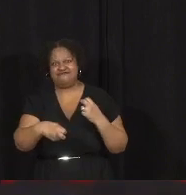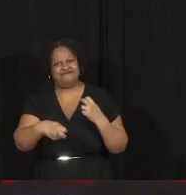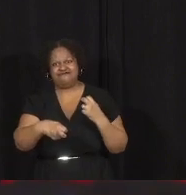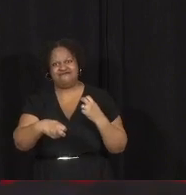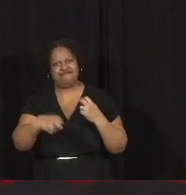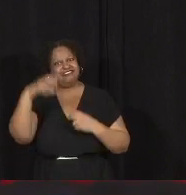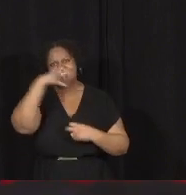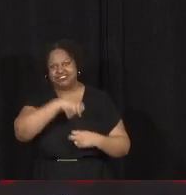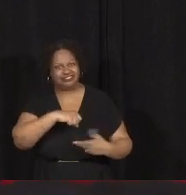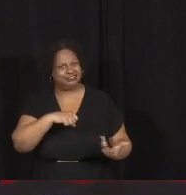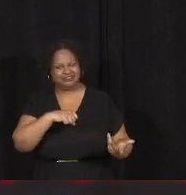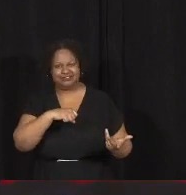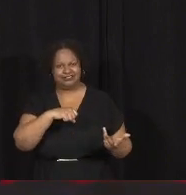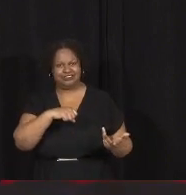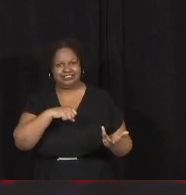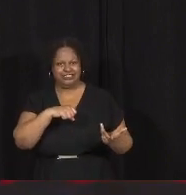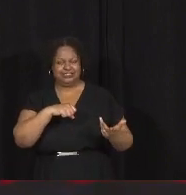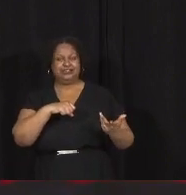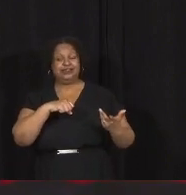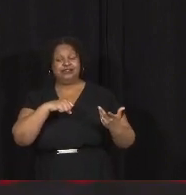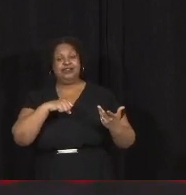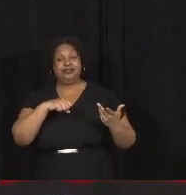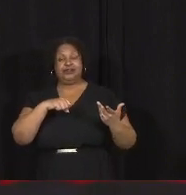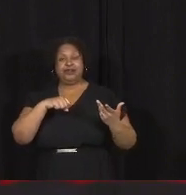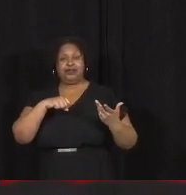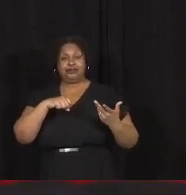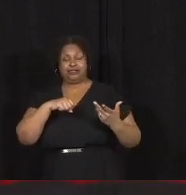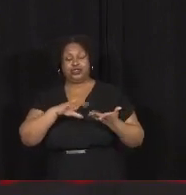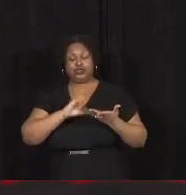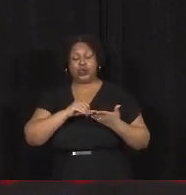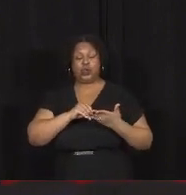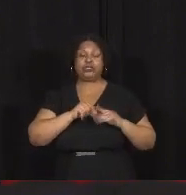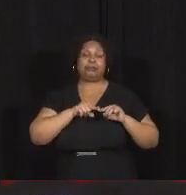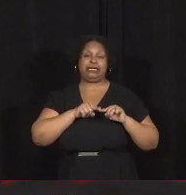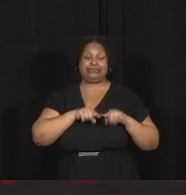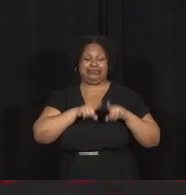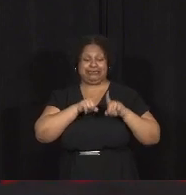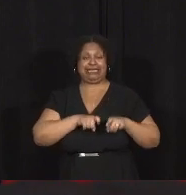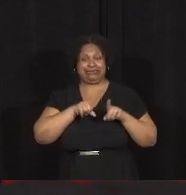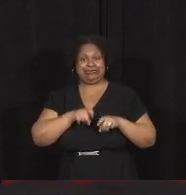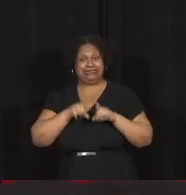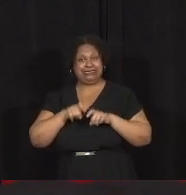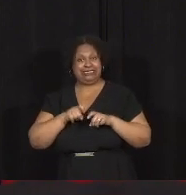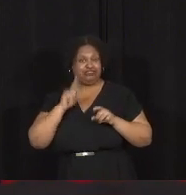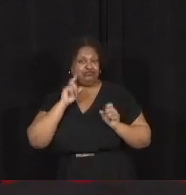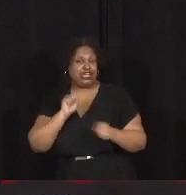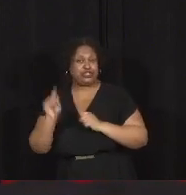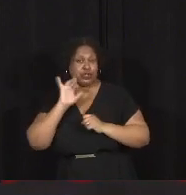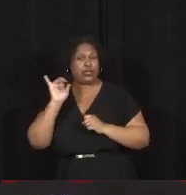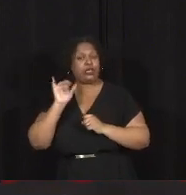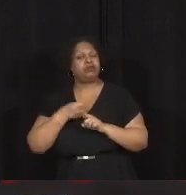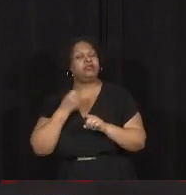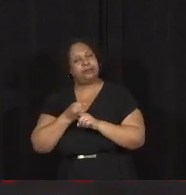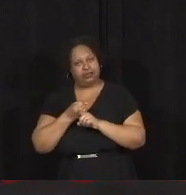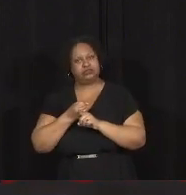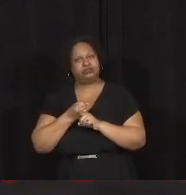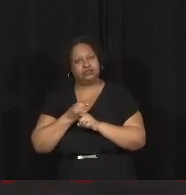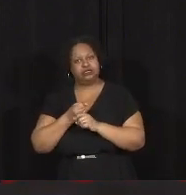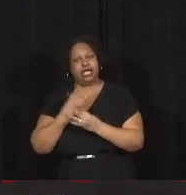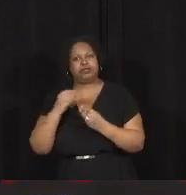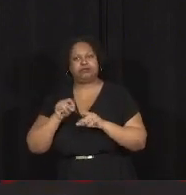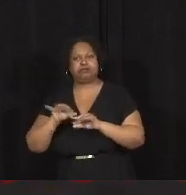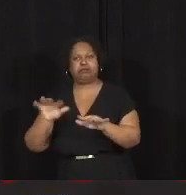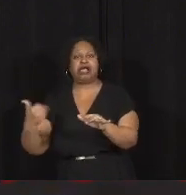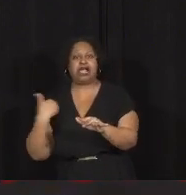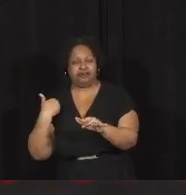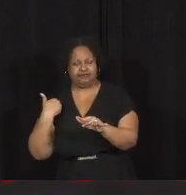your exact testing strategy is at any one time. And there's another factor in Ontario which is important